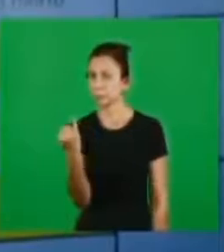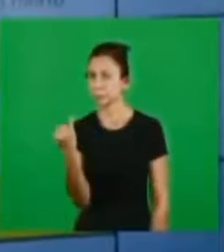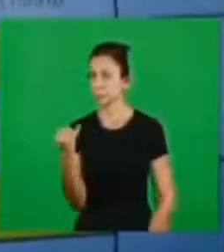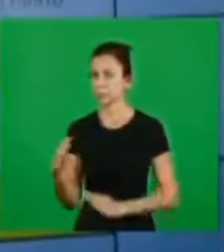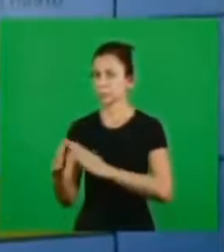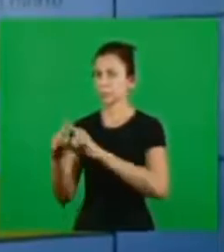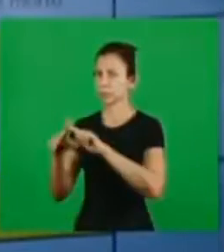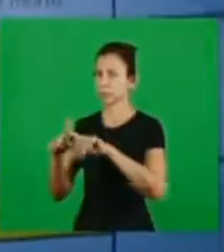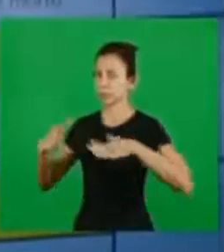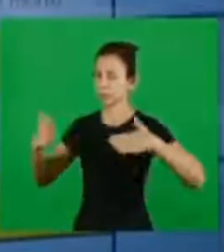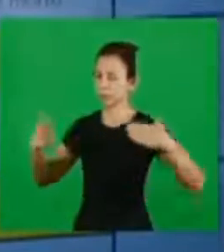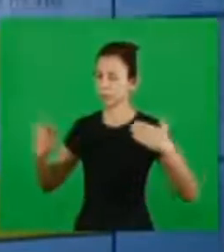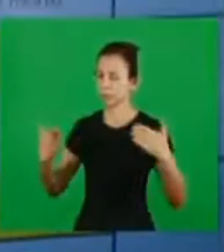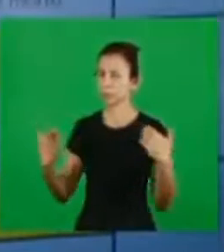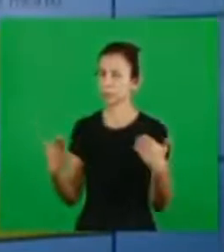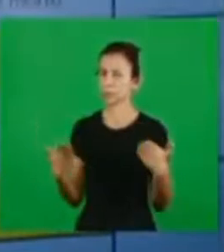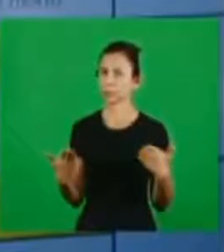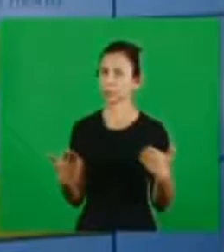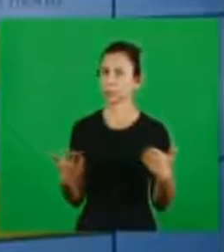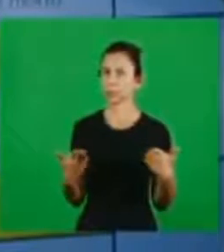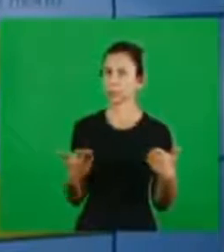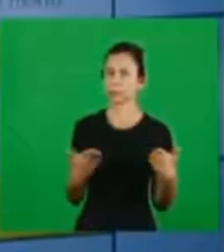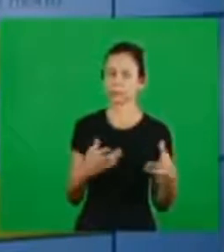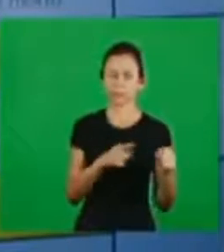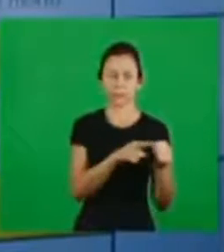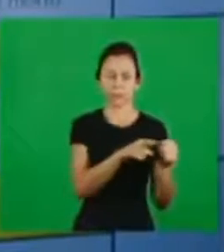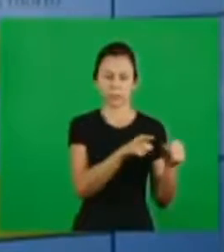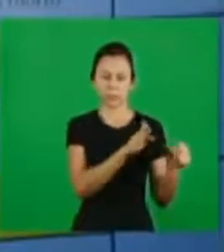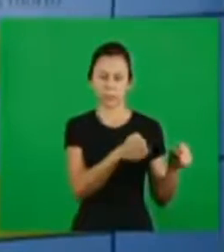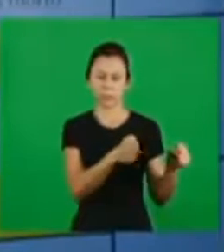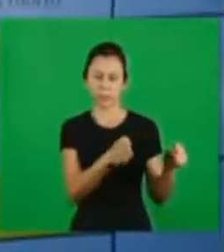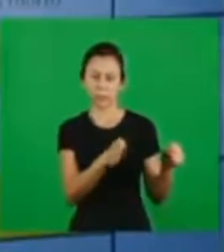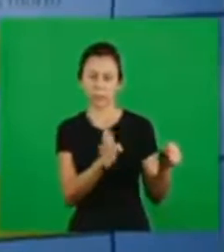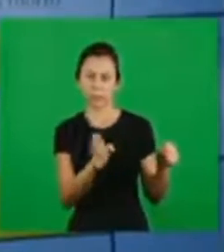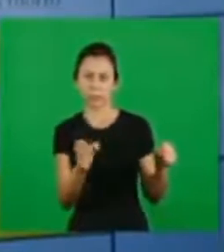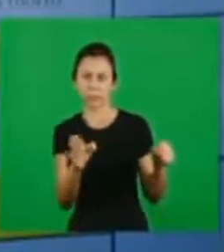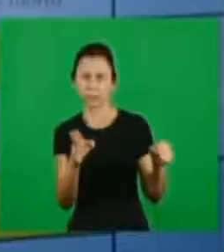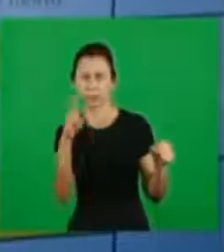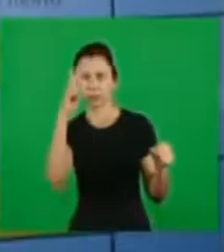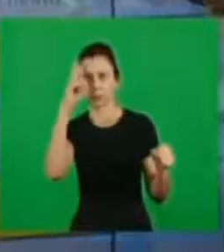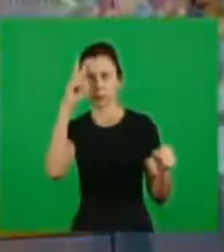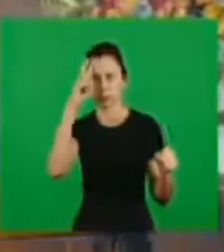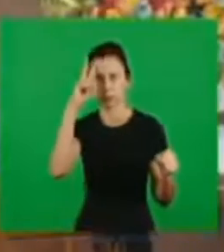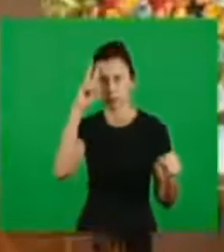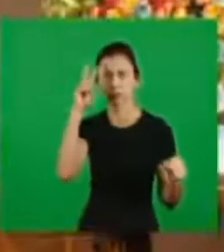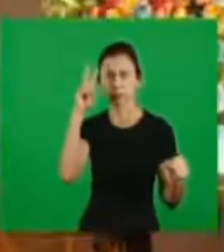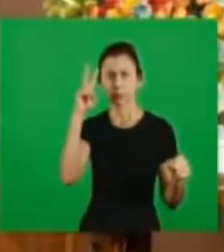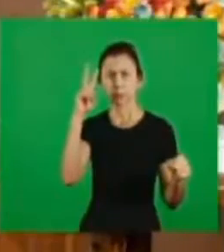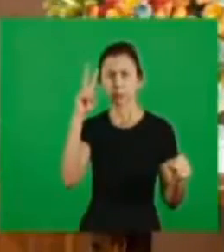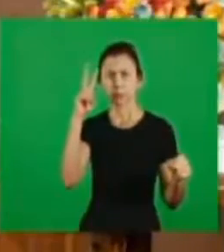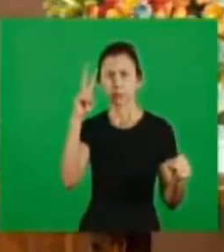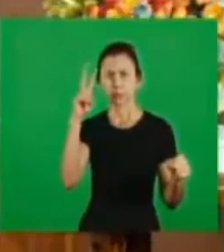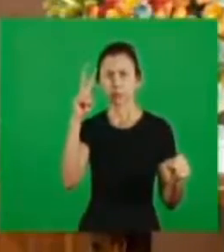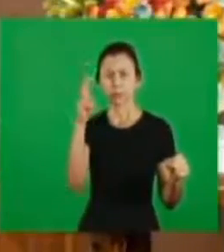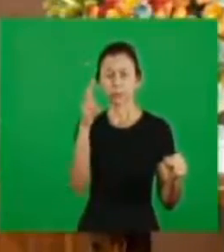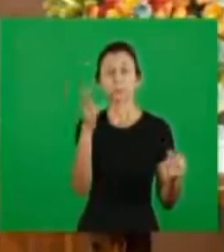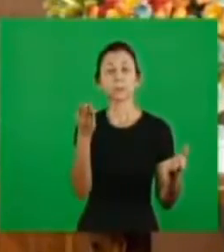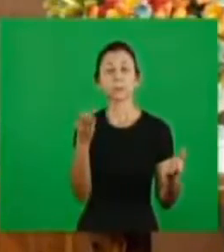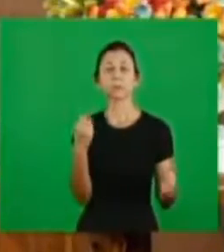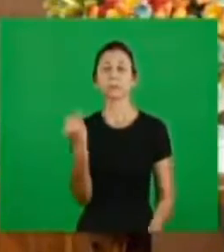what is important for the church is that on those signs, chronological marks and